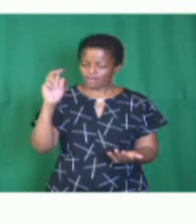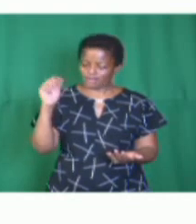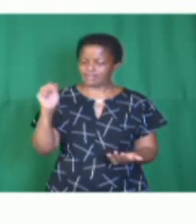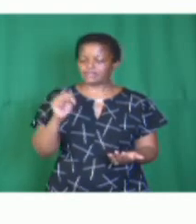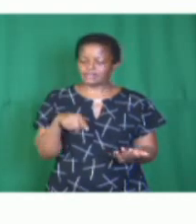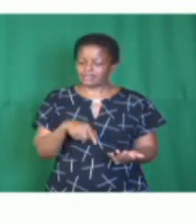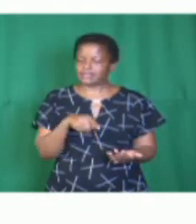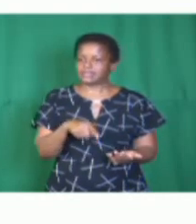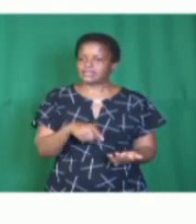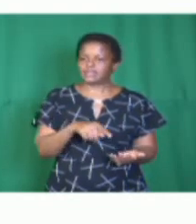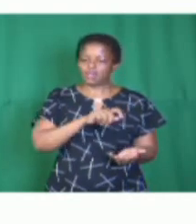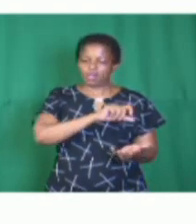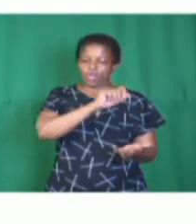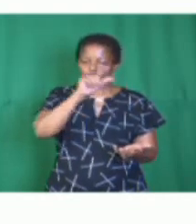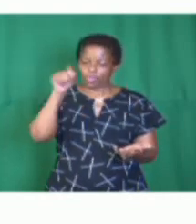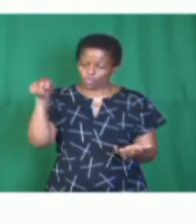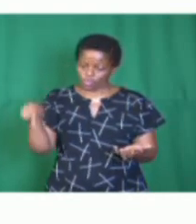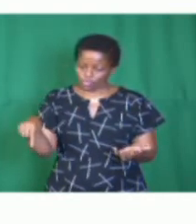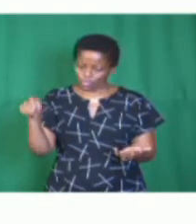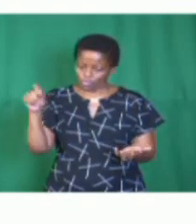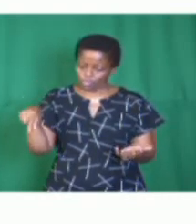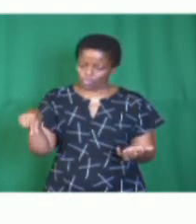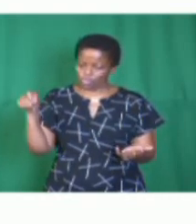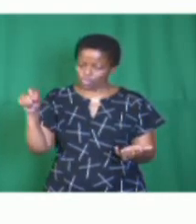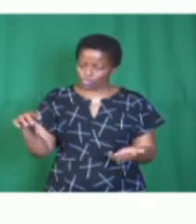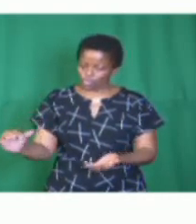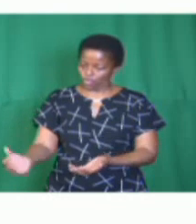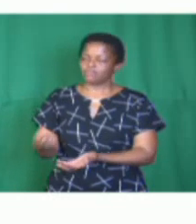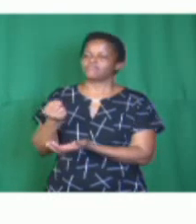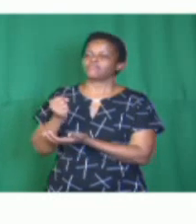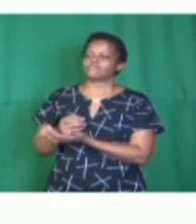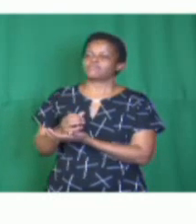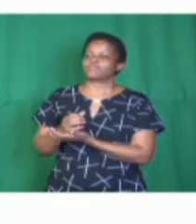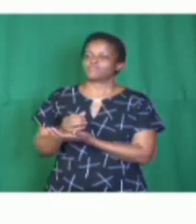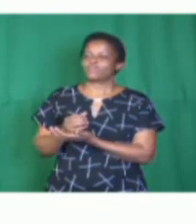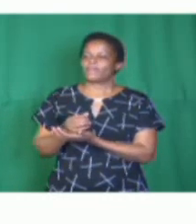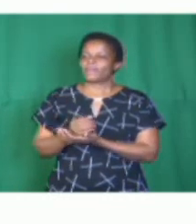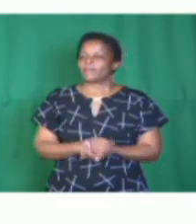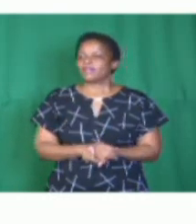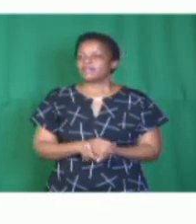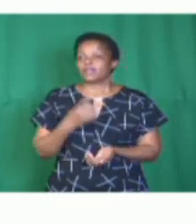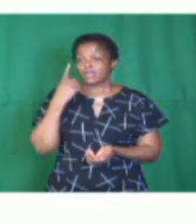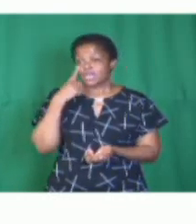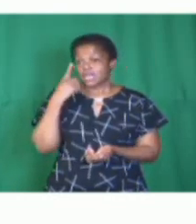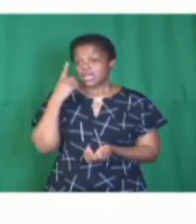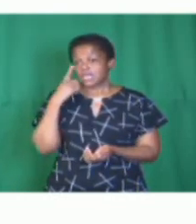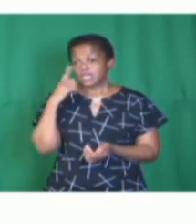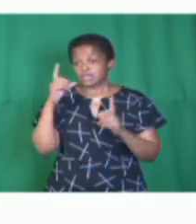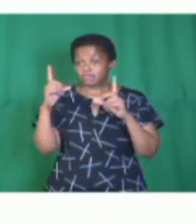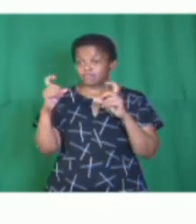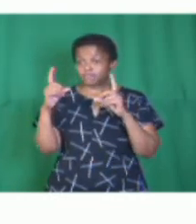the solvent here is known as the distillate. So now here is an